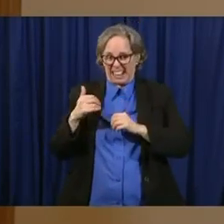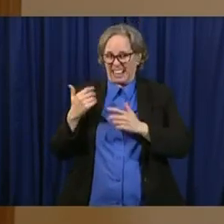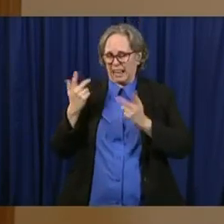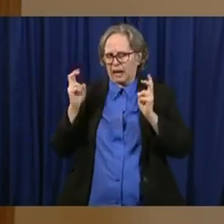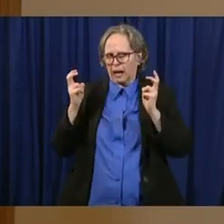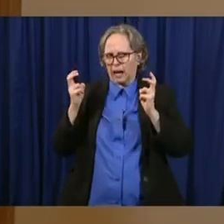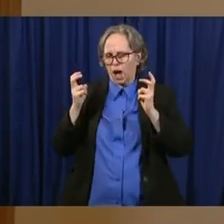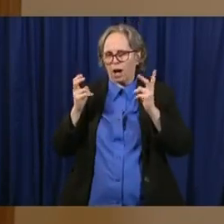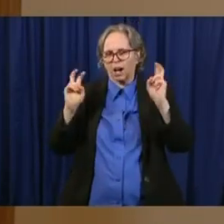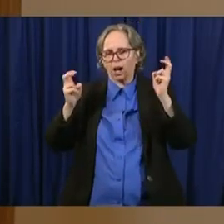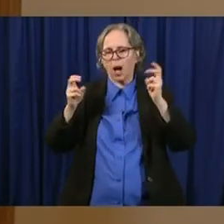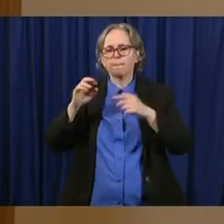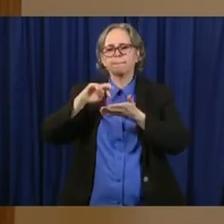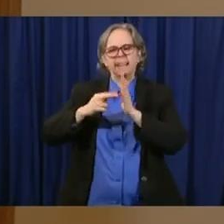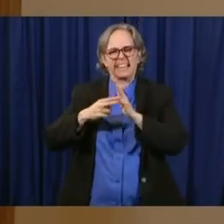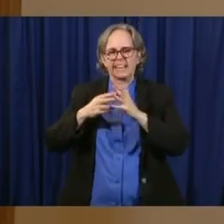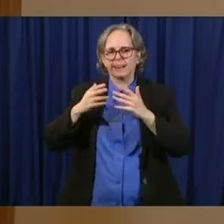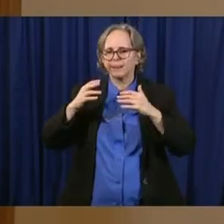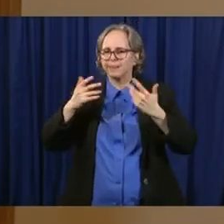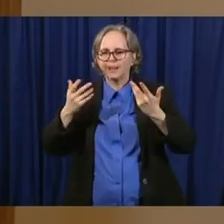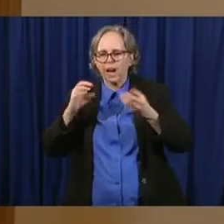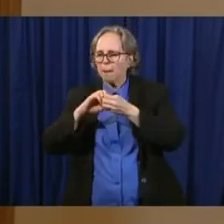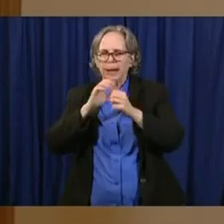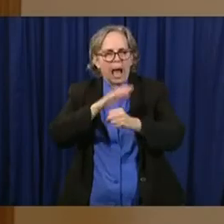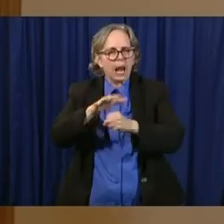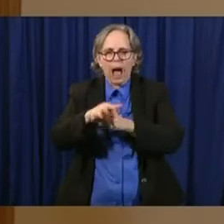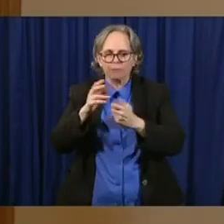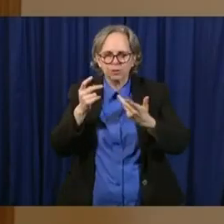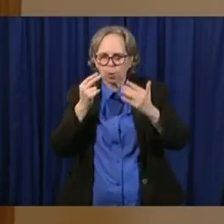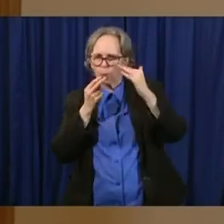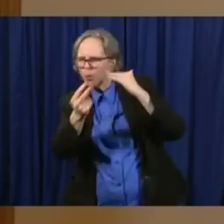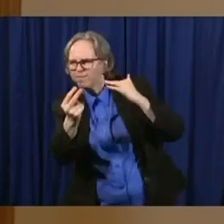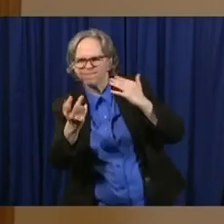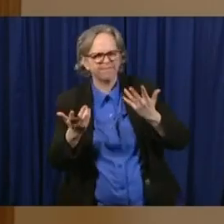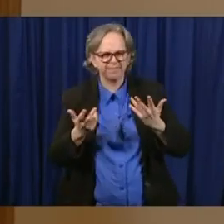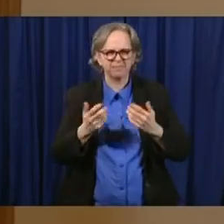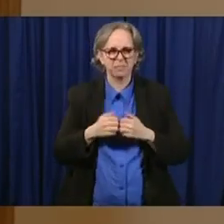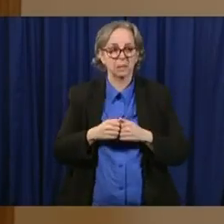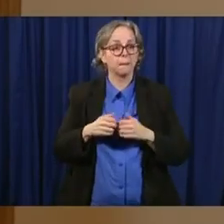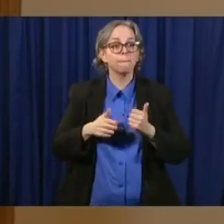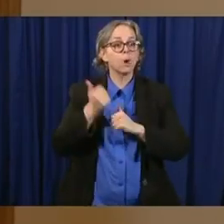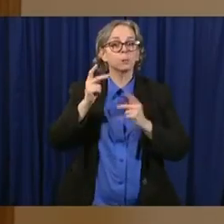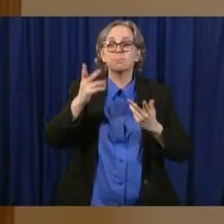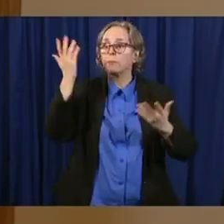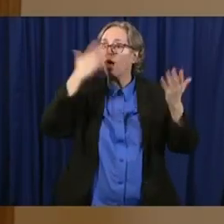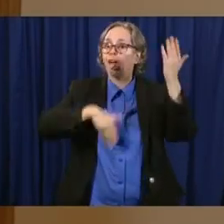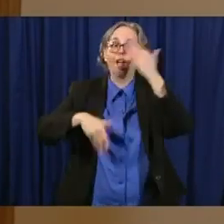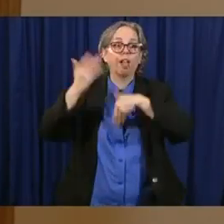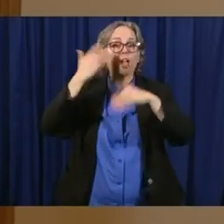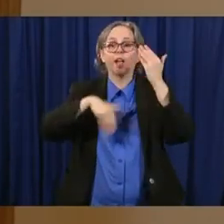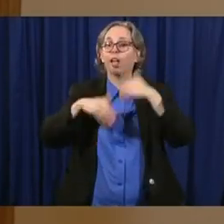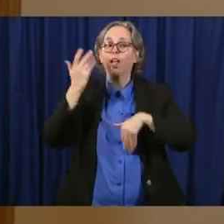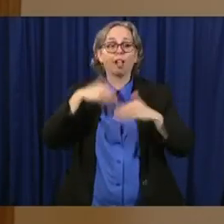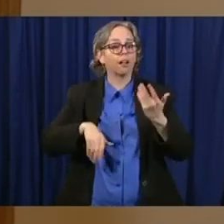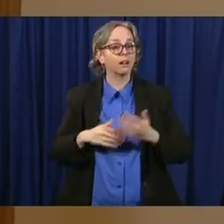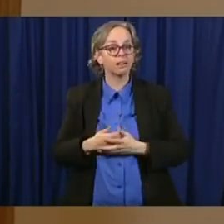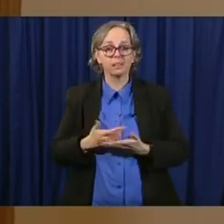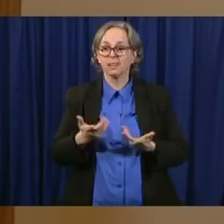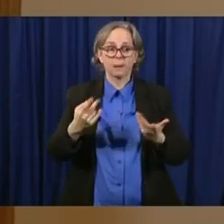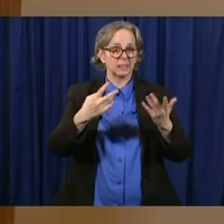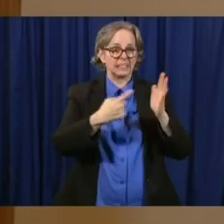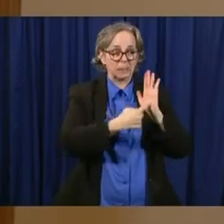disease out there. Again, most people are mildly symptomatic. 25%, up to 25% may